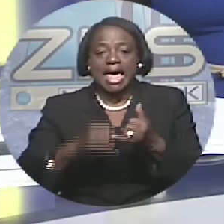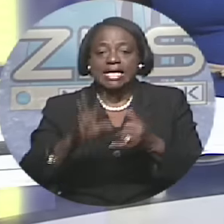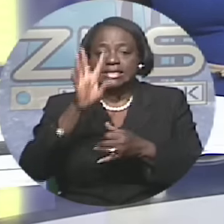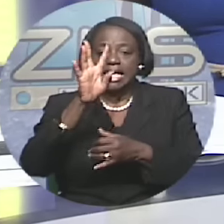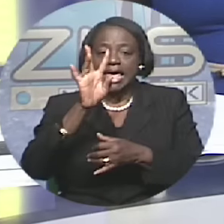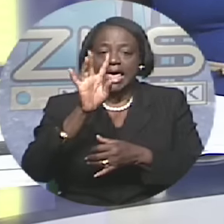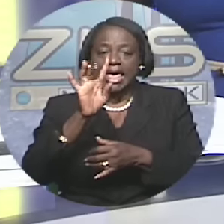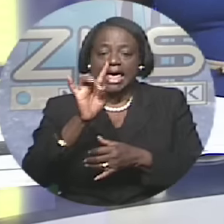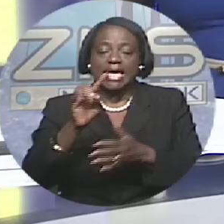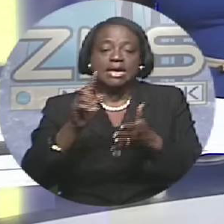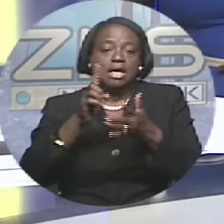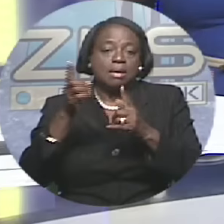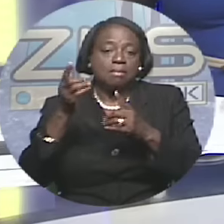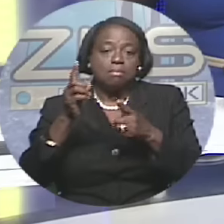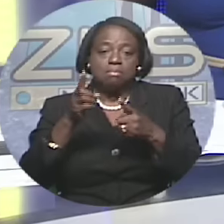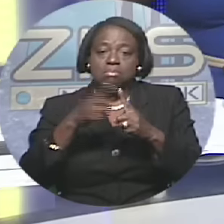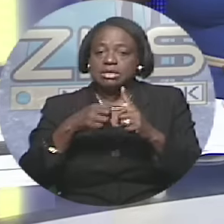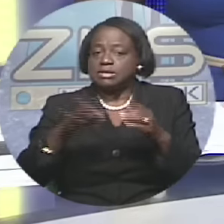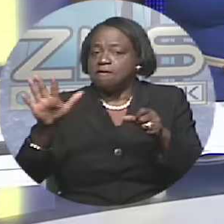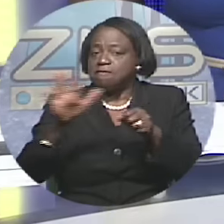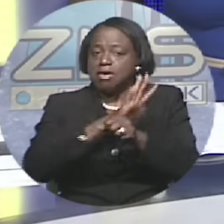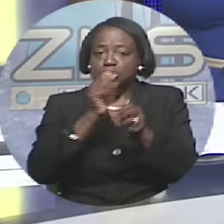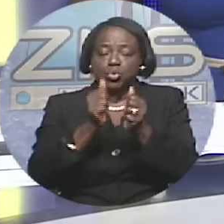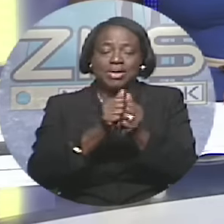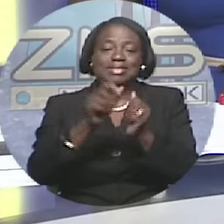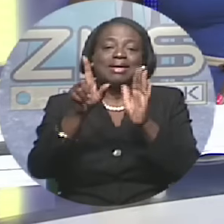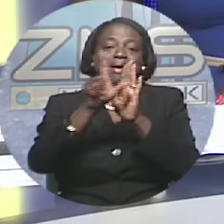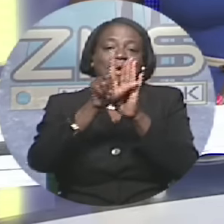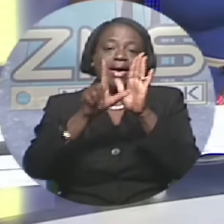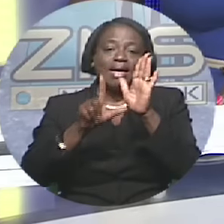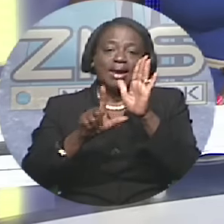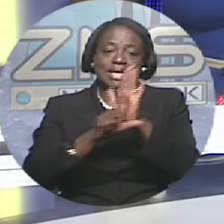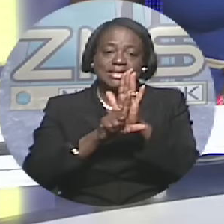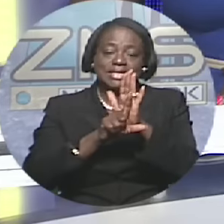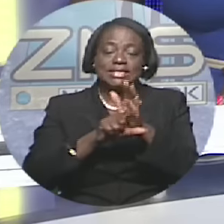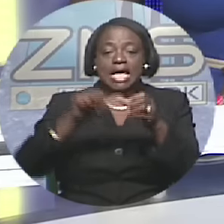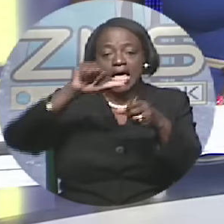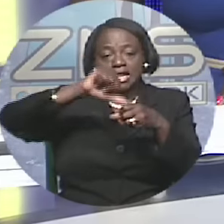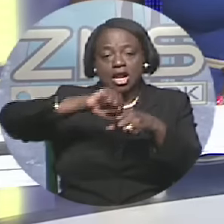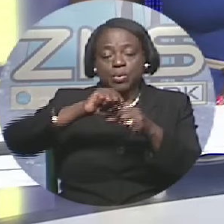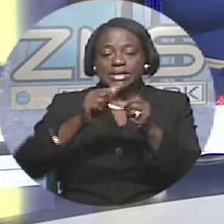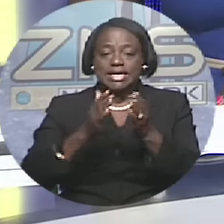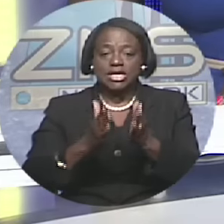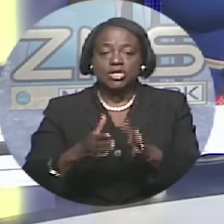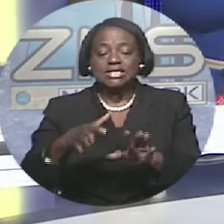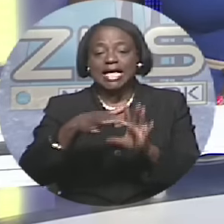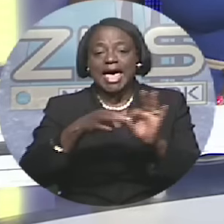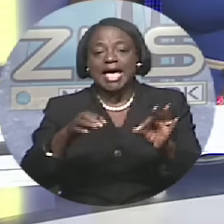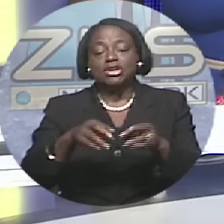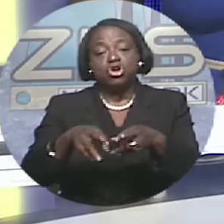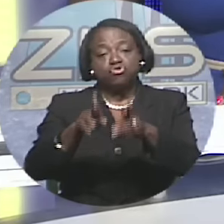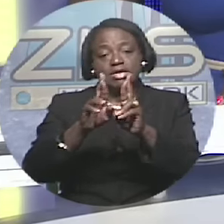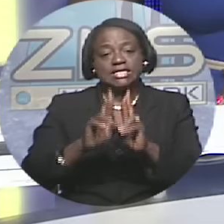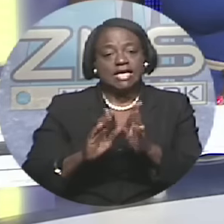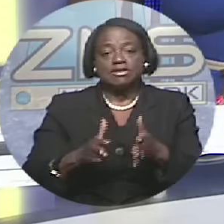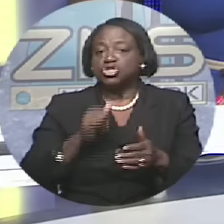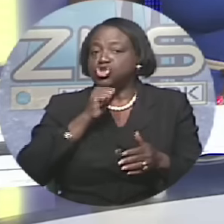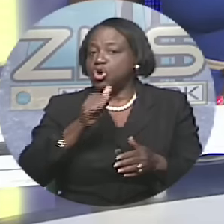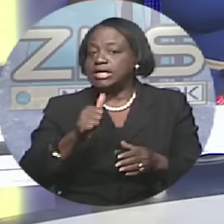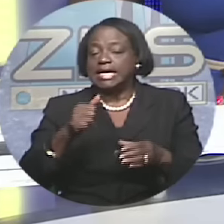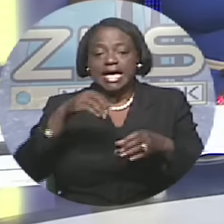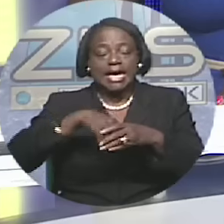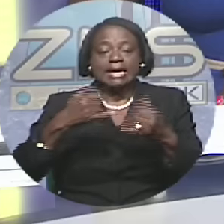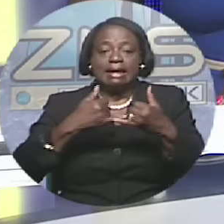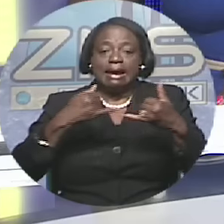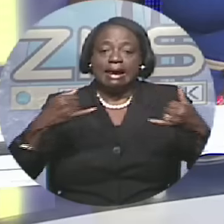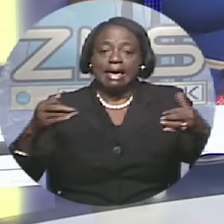with lessons, including the realization that the mandate of the liquidators and receivers was not aligned with Bahamas. And